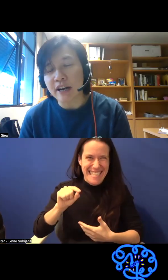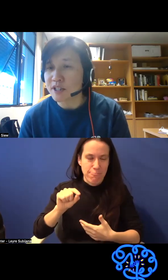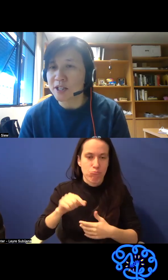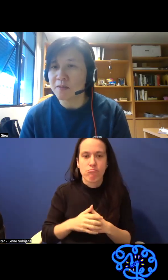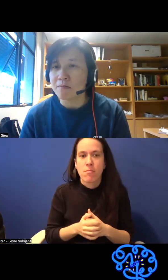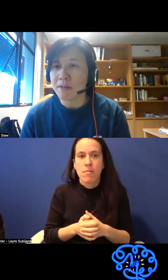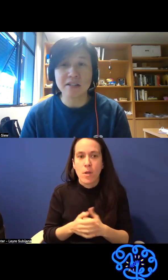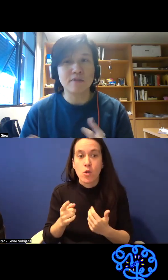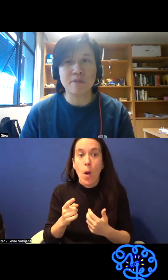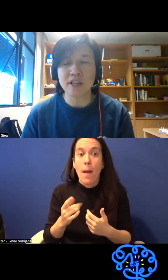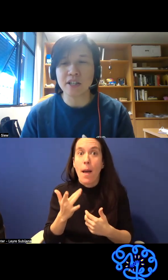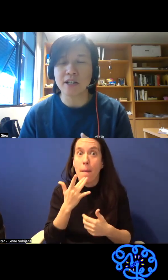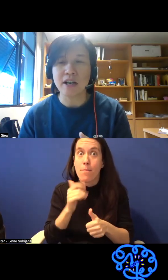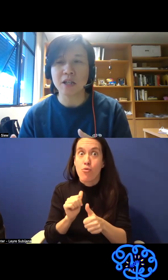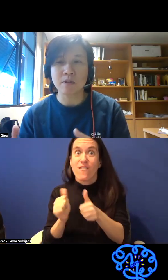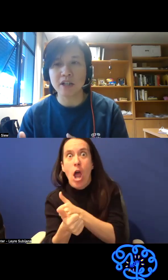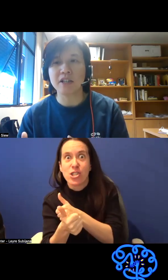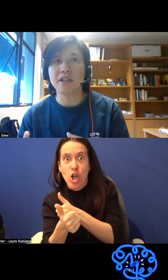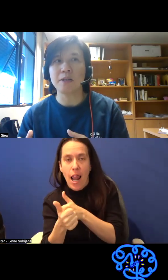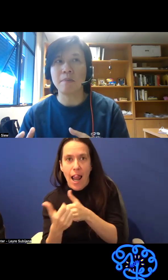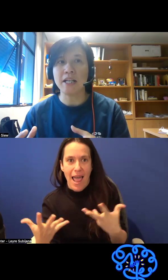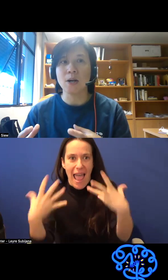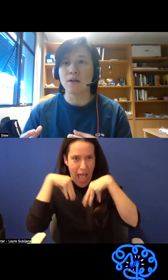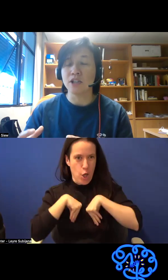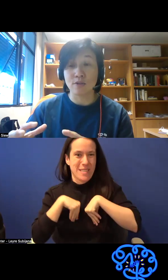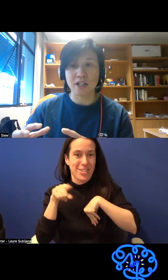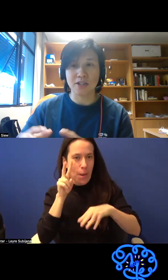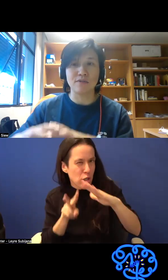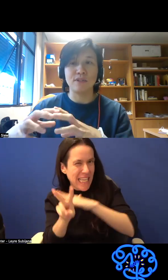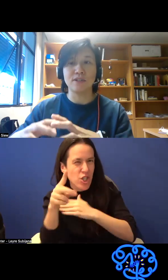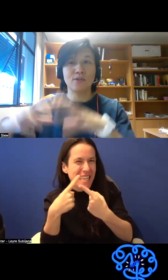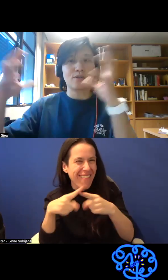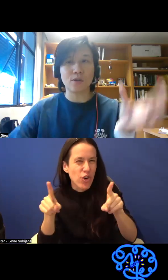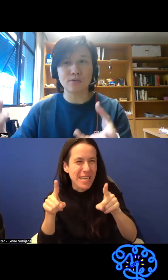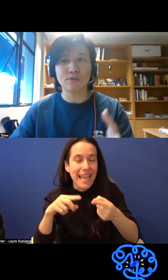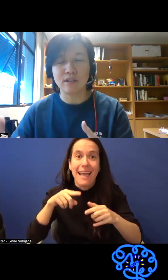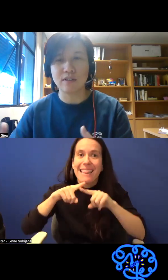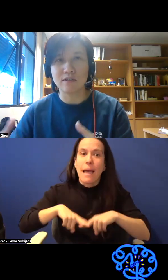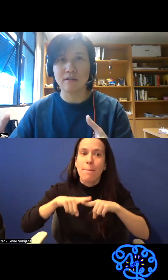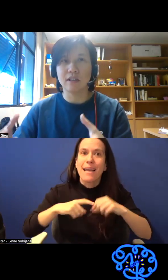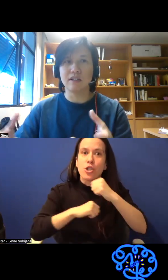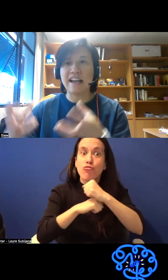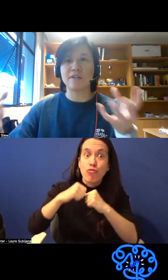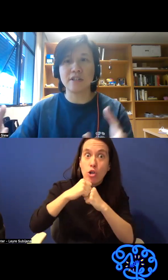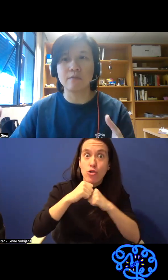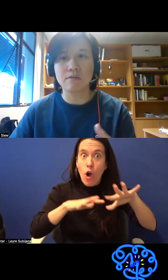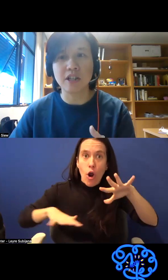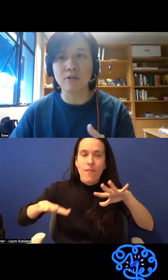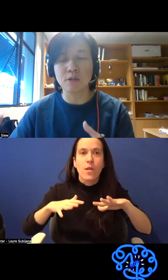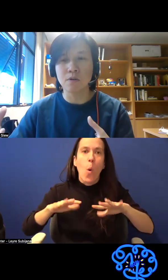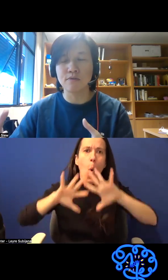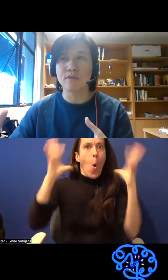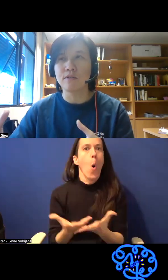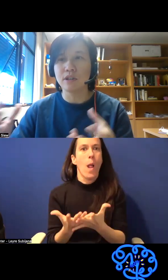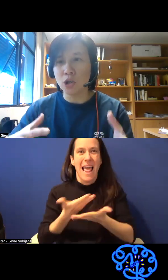preferential acquisition makes a different prediction, and the prediction is based on the structure of the whole language network, which